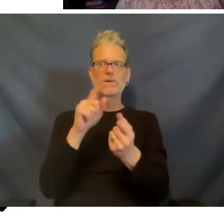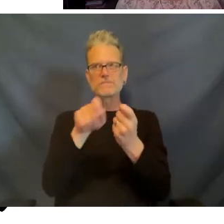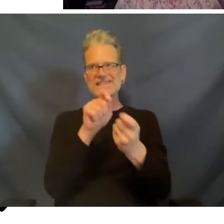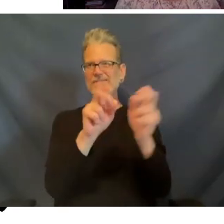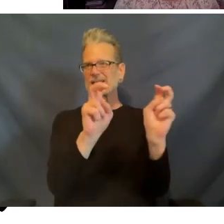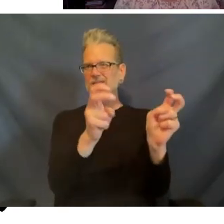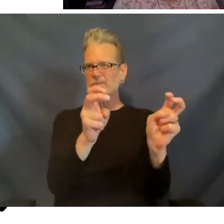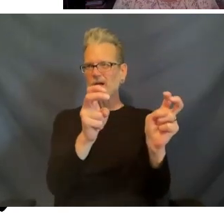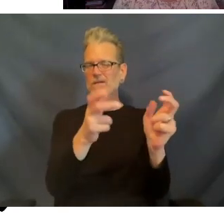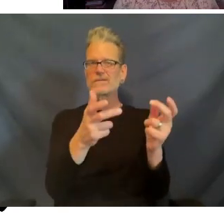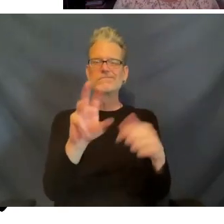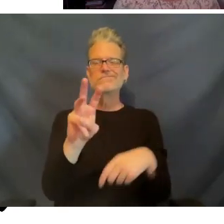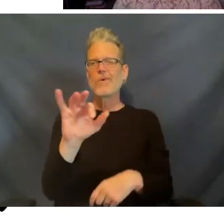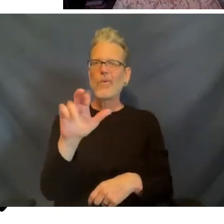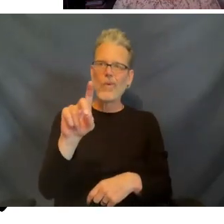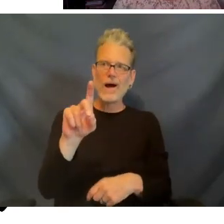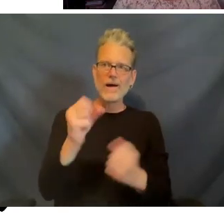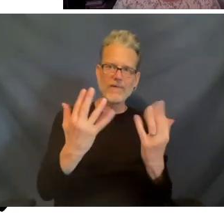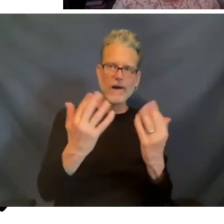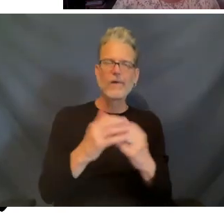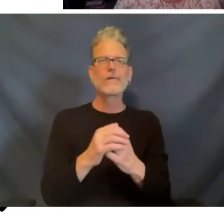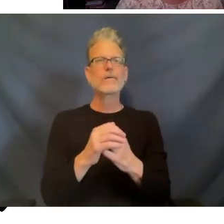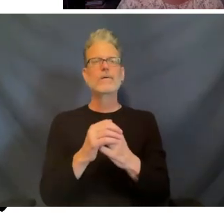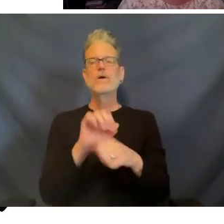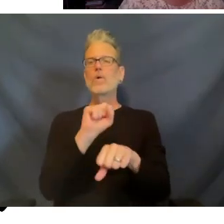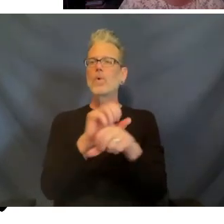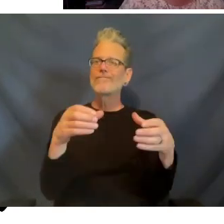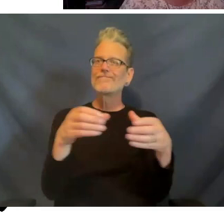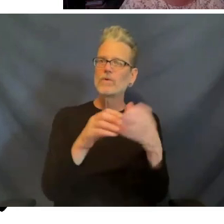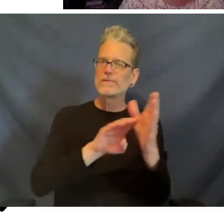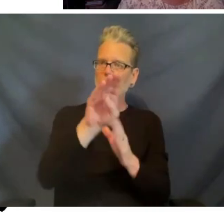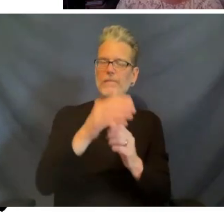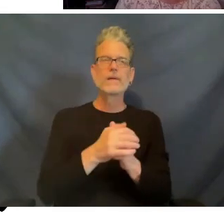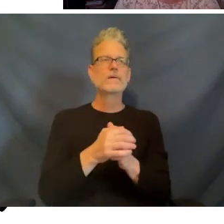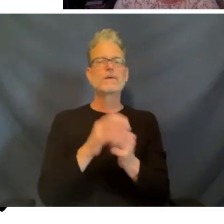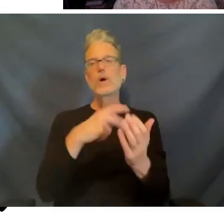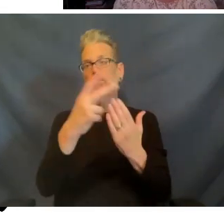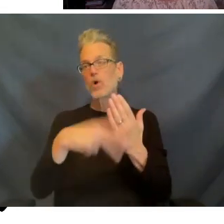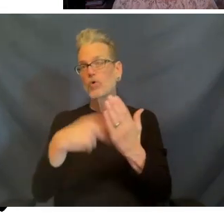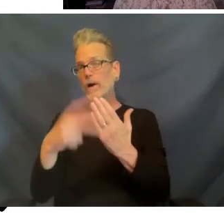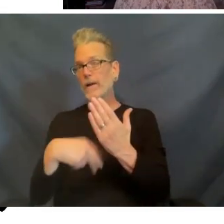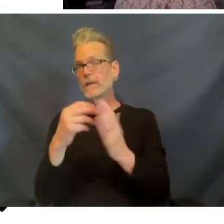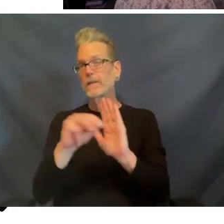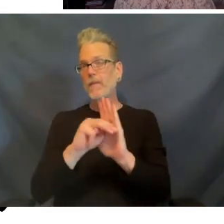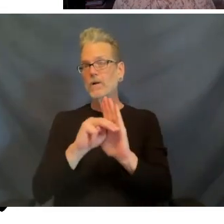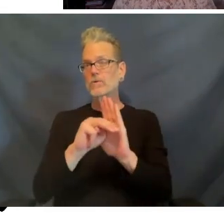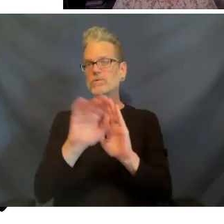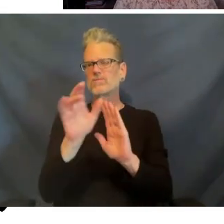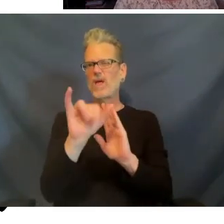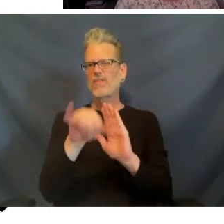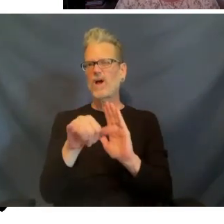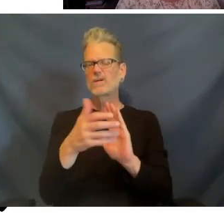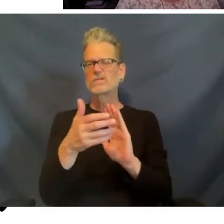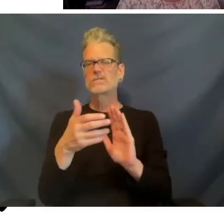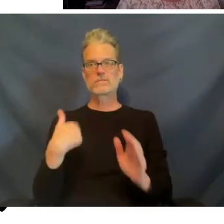expertise, maybe around wildfire, workforce development, programming, models, things like that, and we're able to